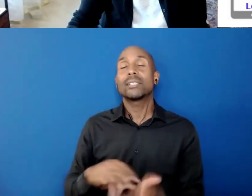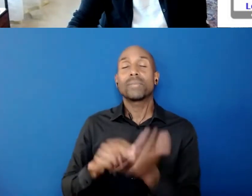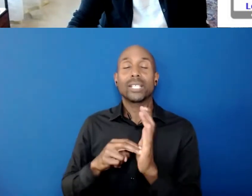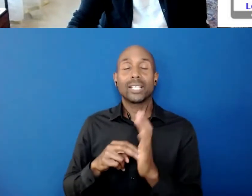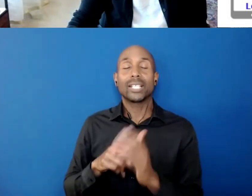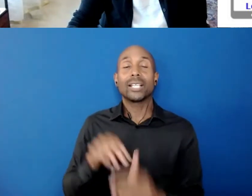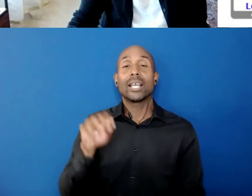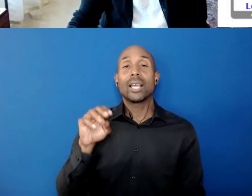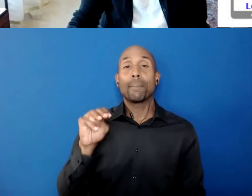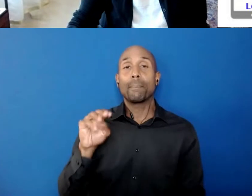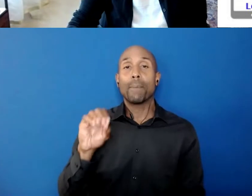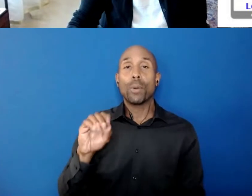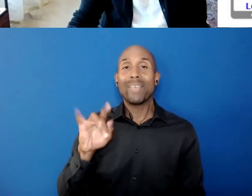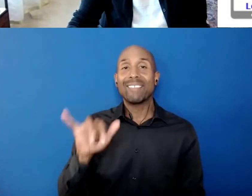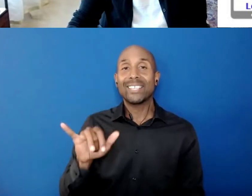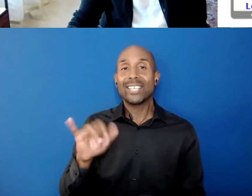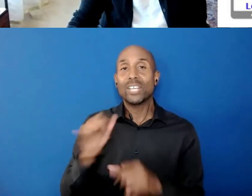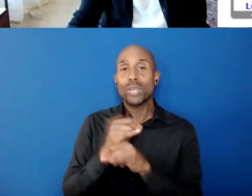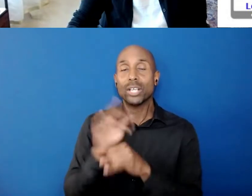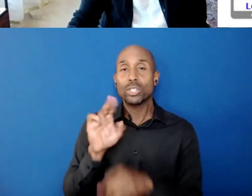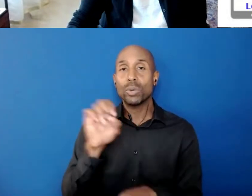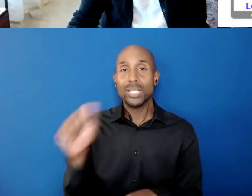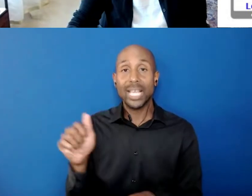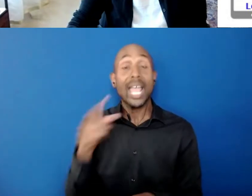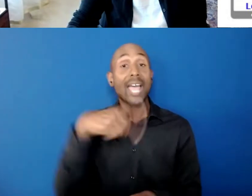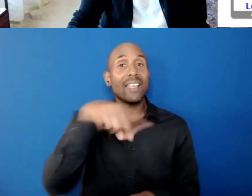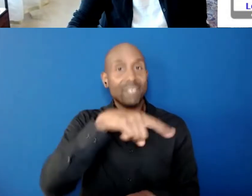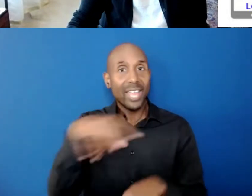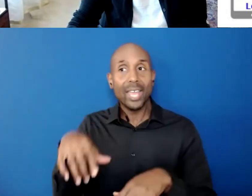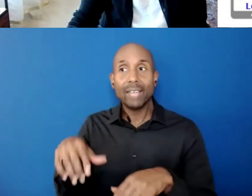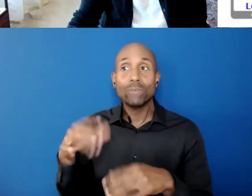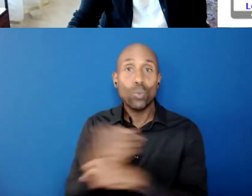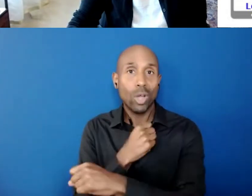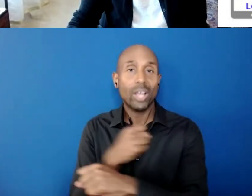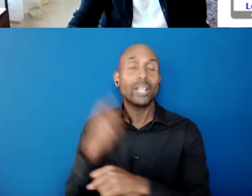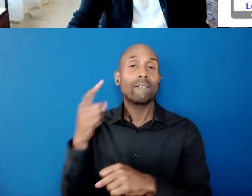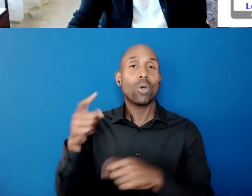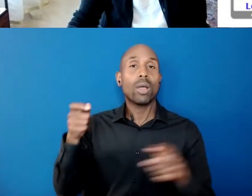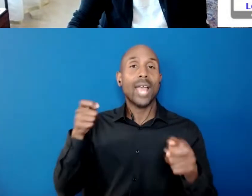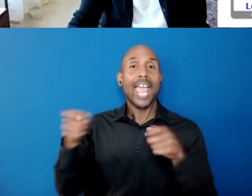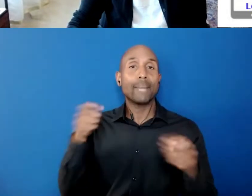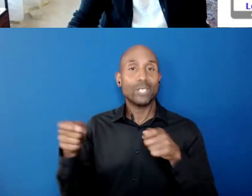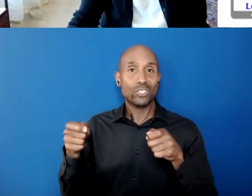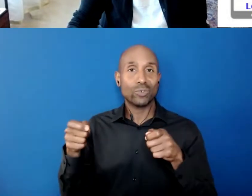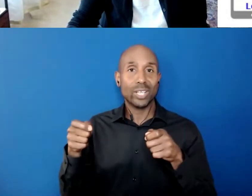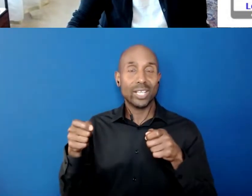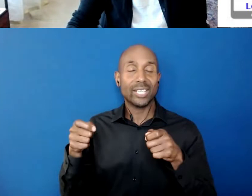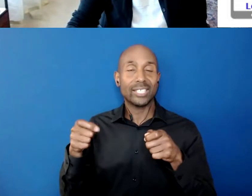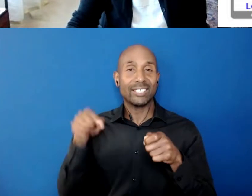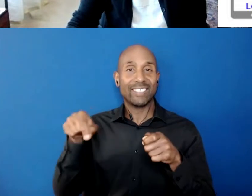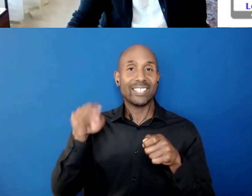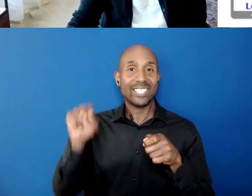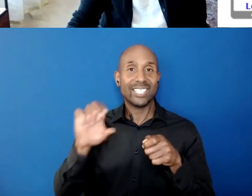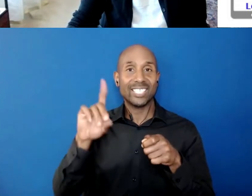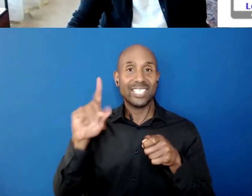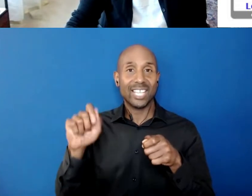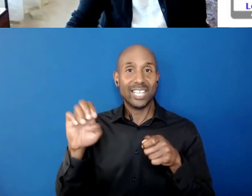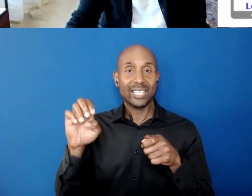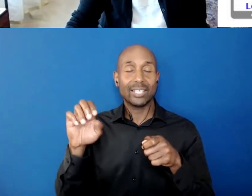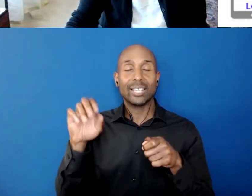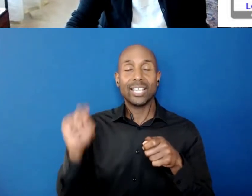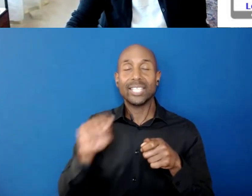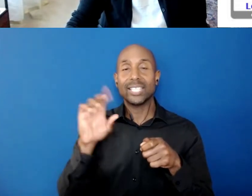clearinghouse. And we fund the clearinghouse each year to specifically do that, to